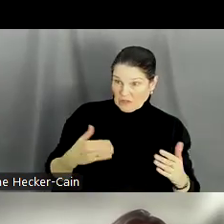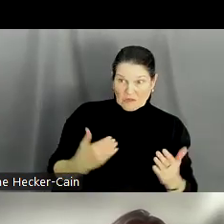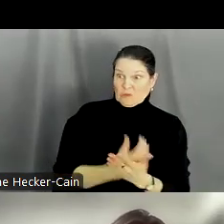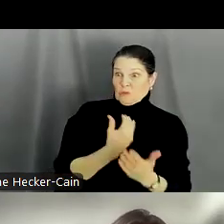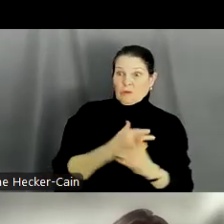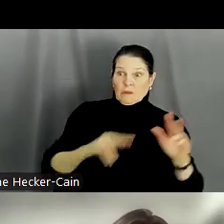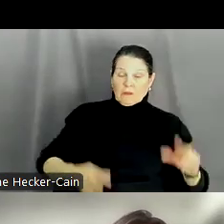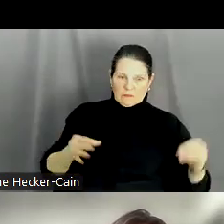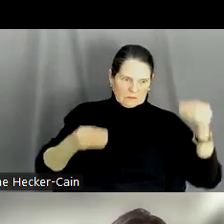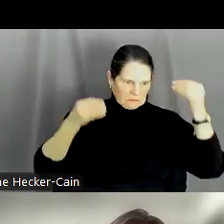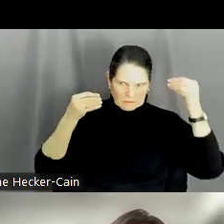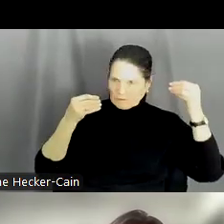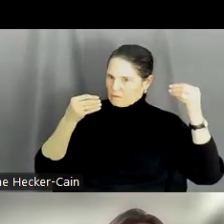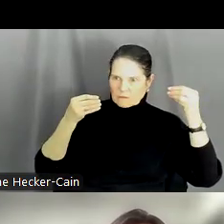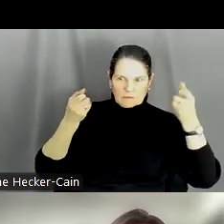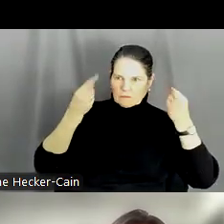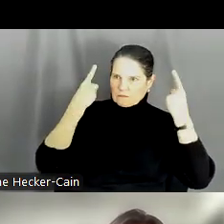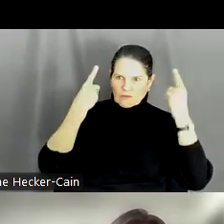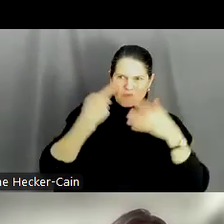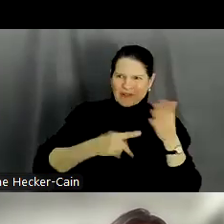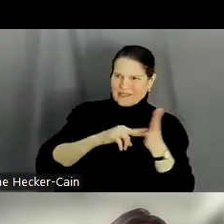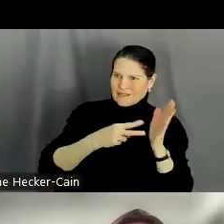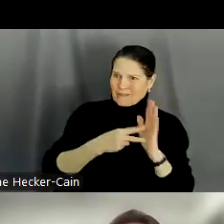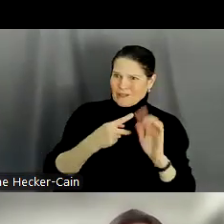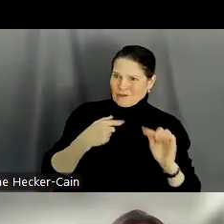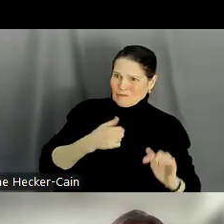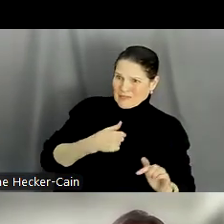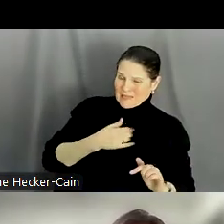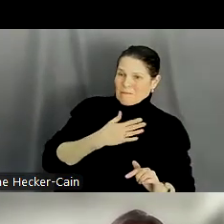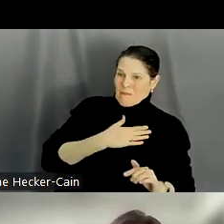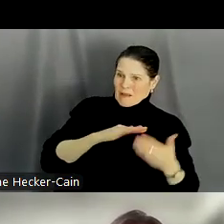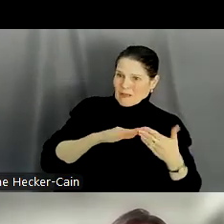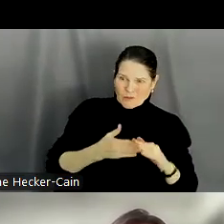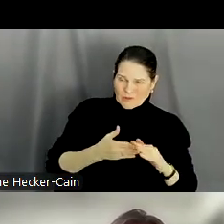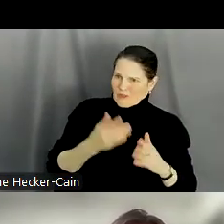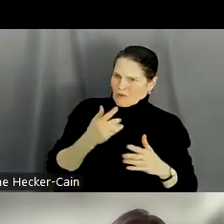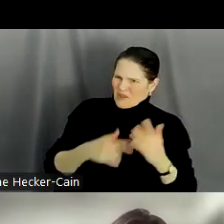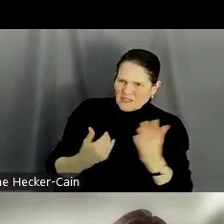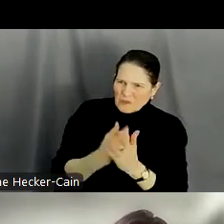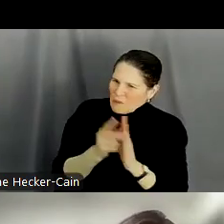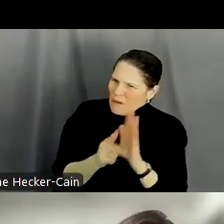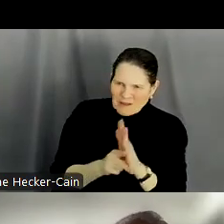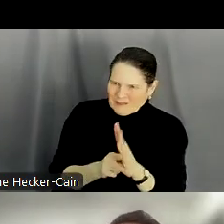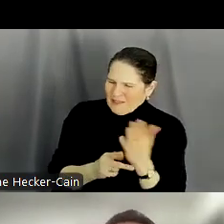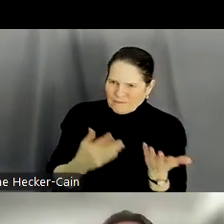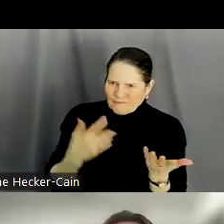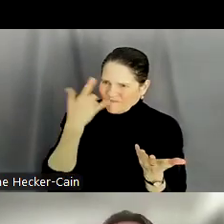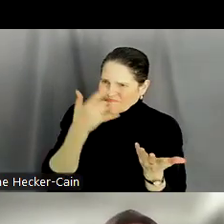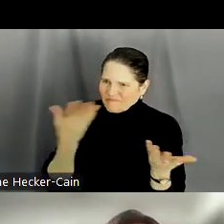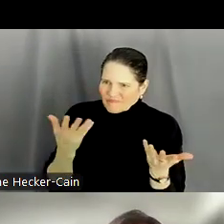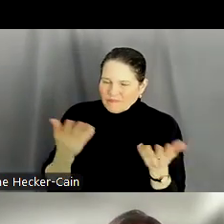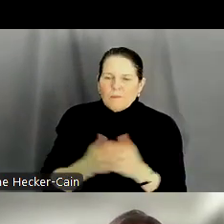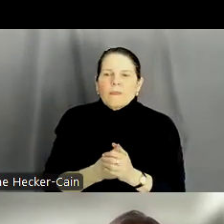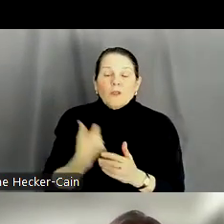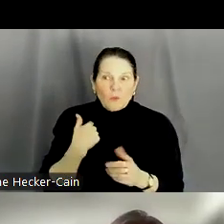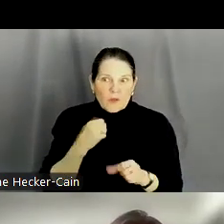it was harder to sort through and actually identify what that means for their communities, what new policies mean, what that outcome really could look like. So we worked hand